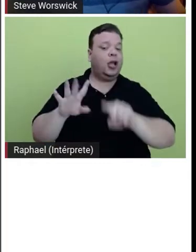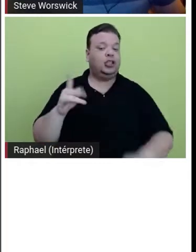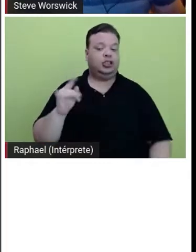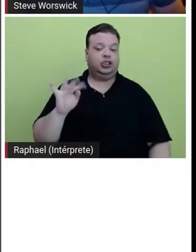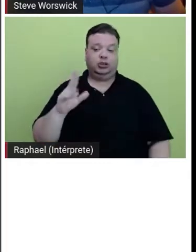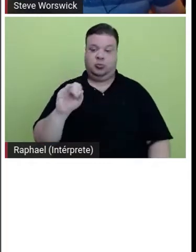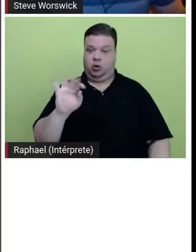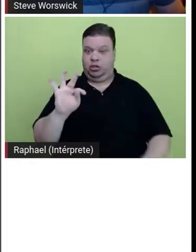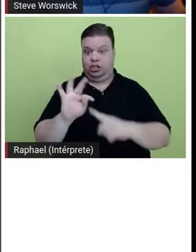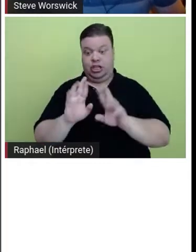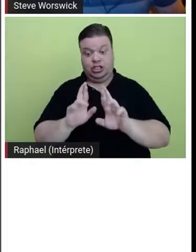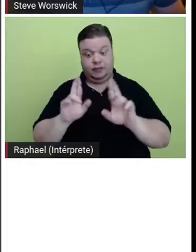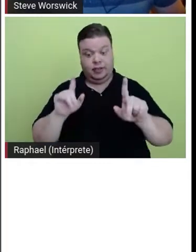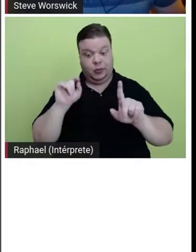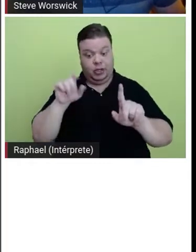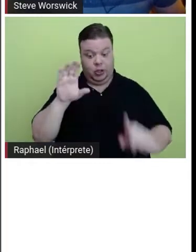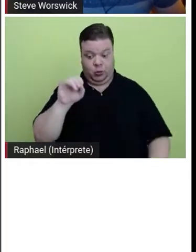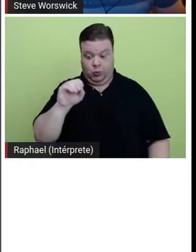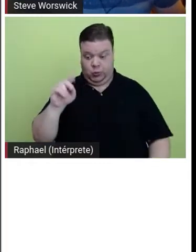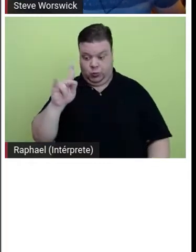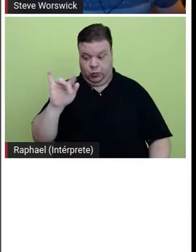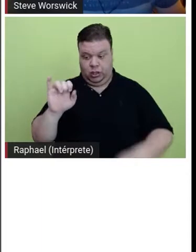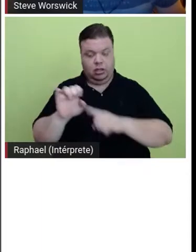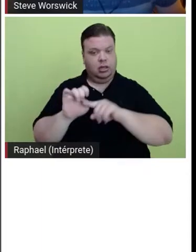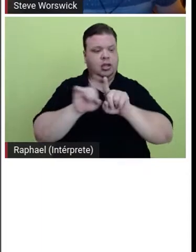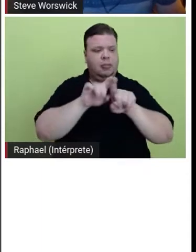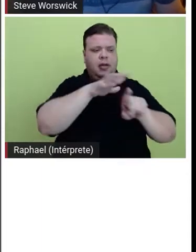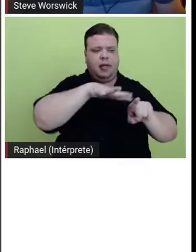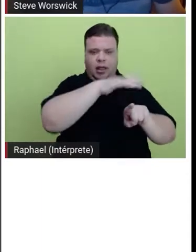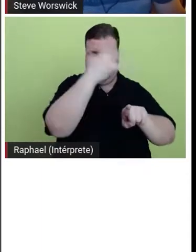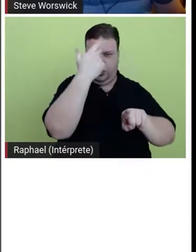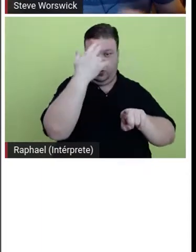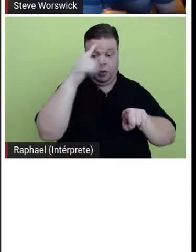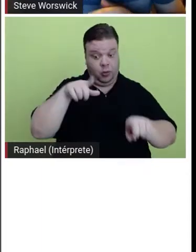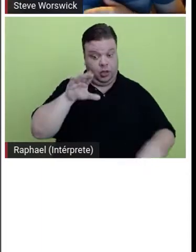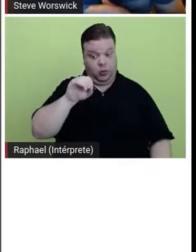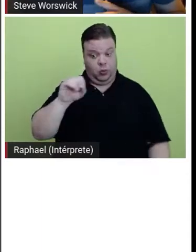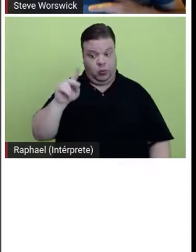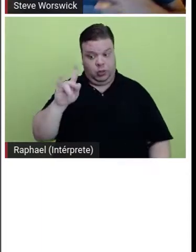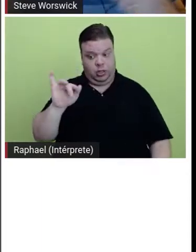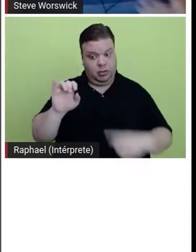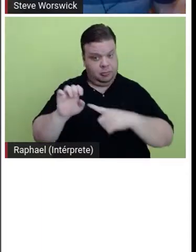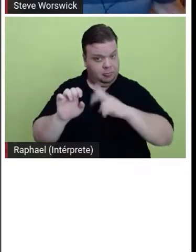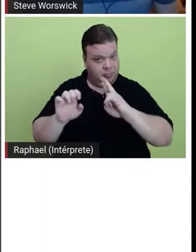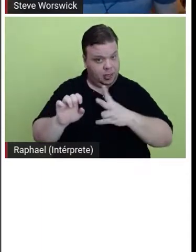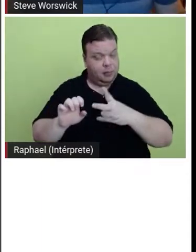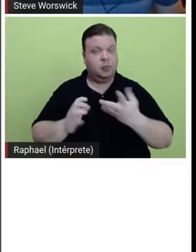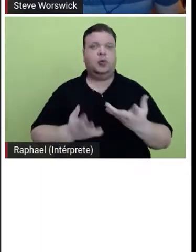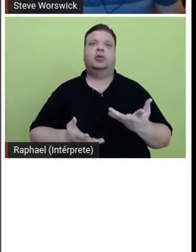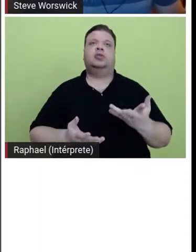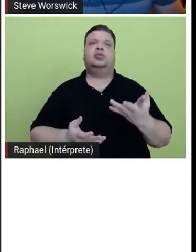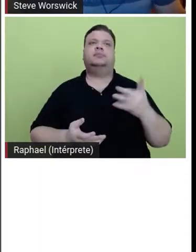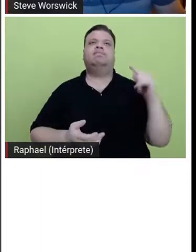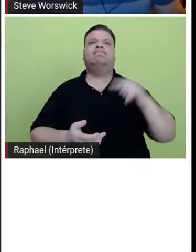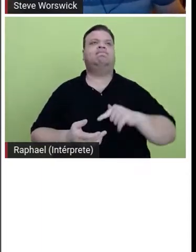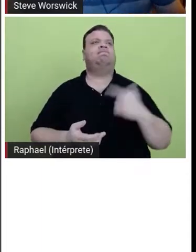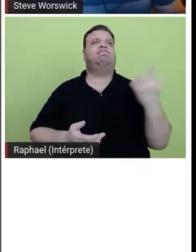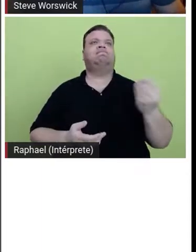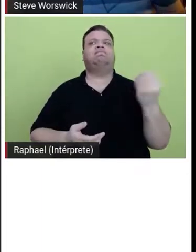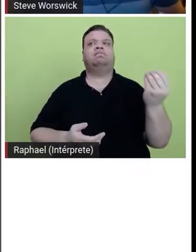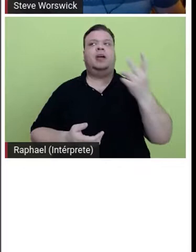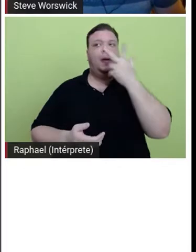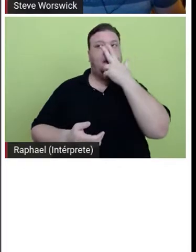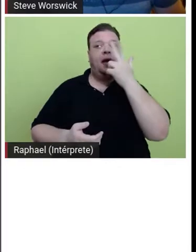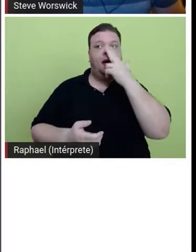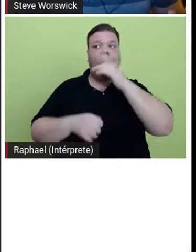to order pizza or train tickets or book a table at a restaurant. Kooky is more like the science fiction type chatbot where you can